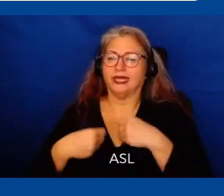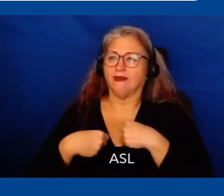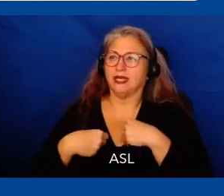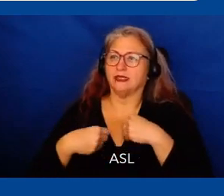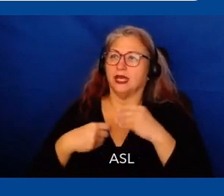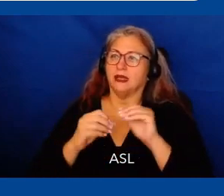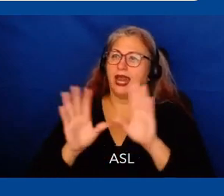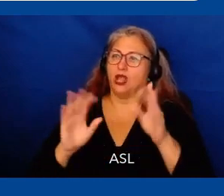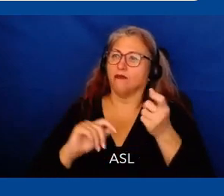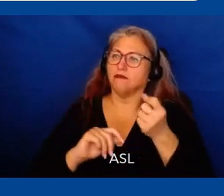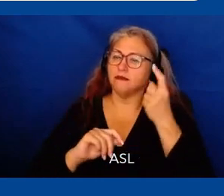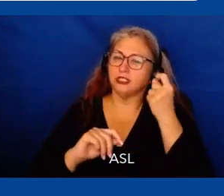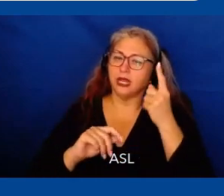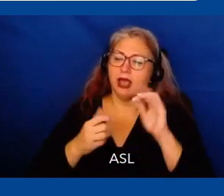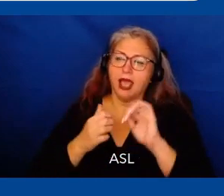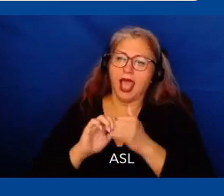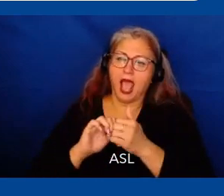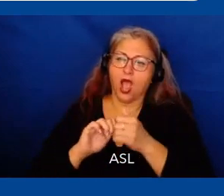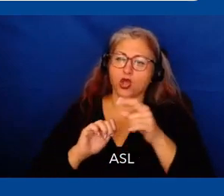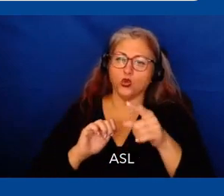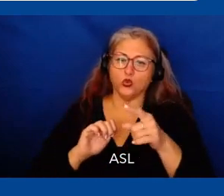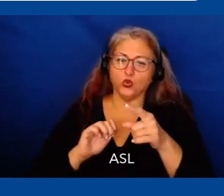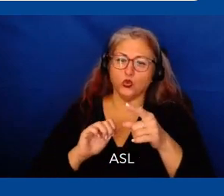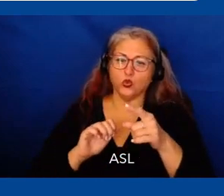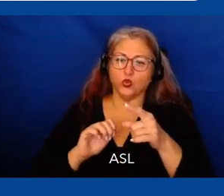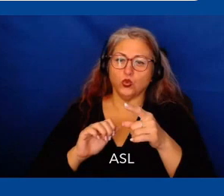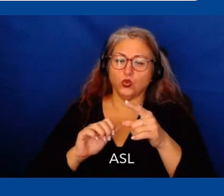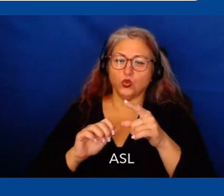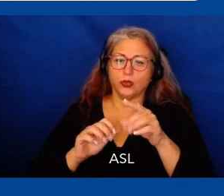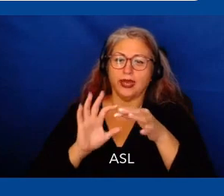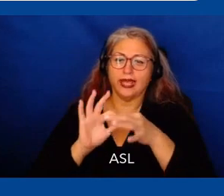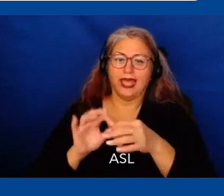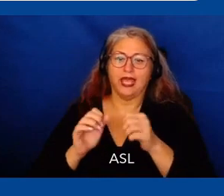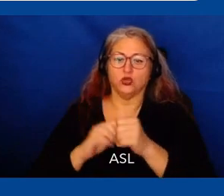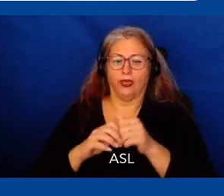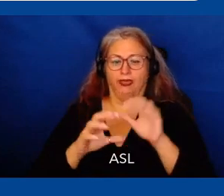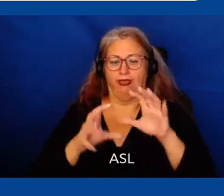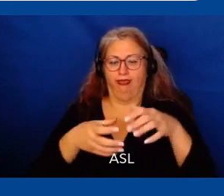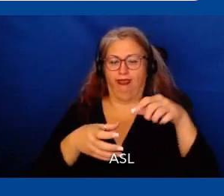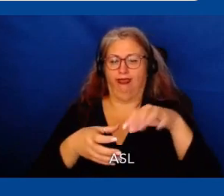of how you sort of engage with like the institution of family?